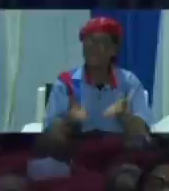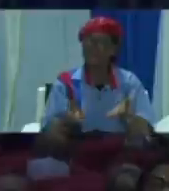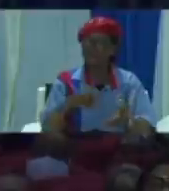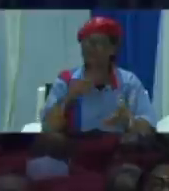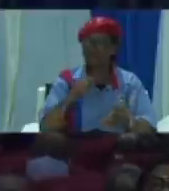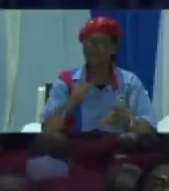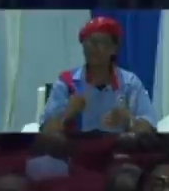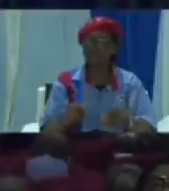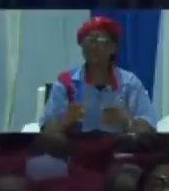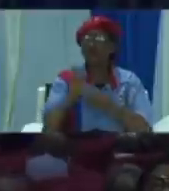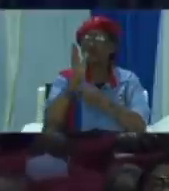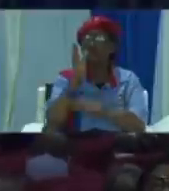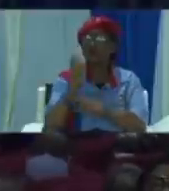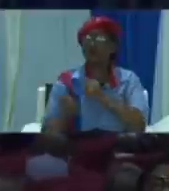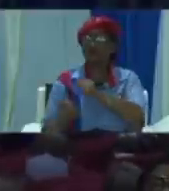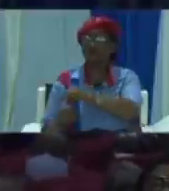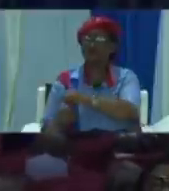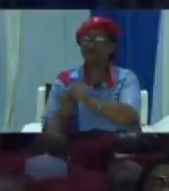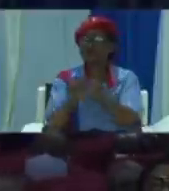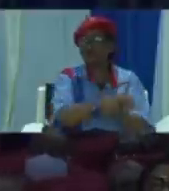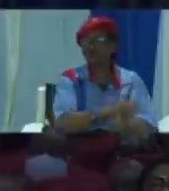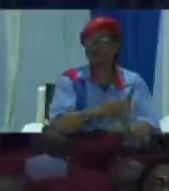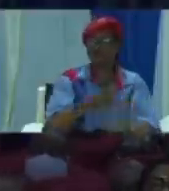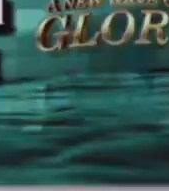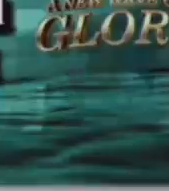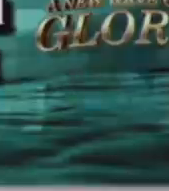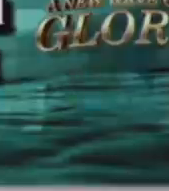the captivity of Job,